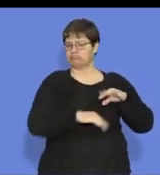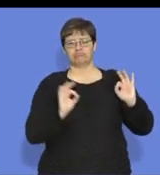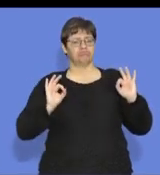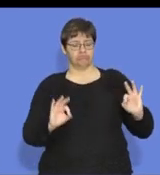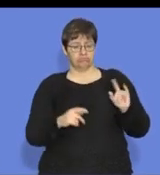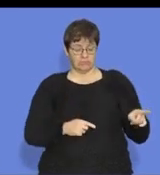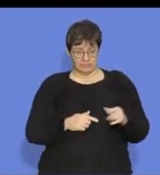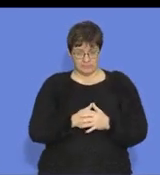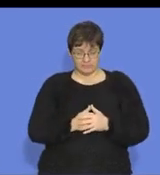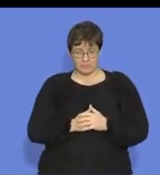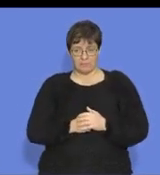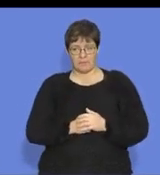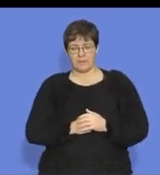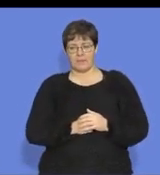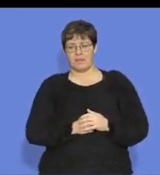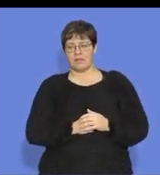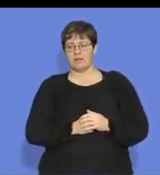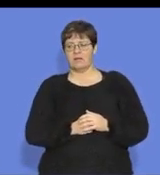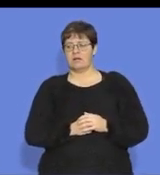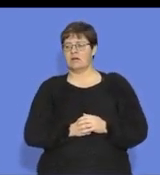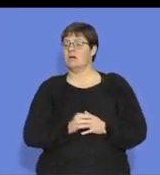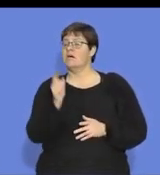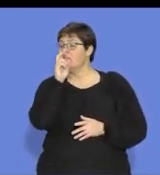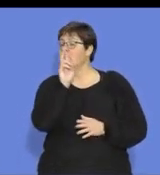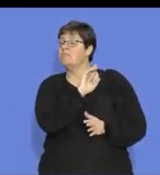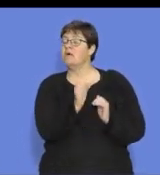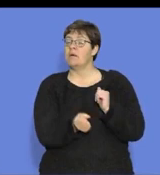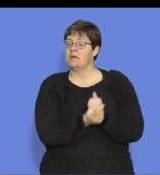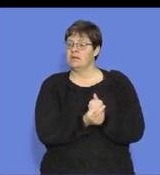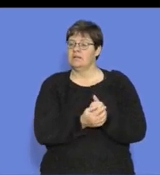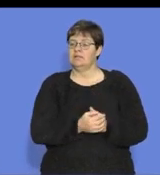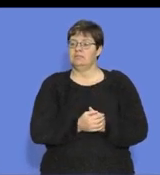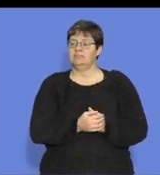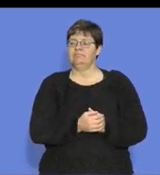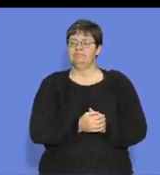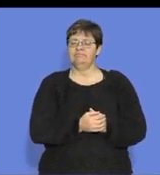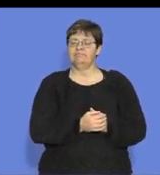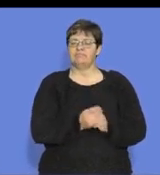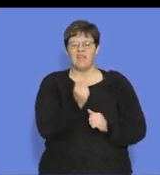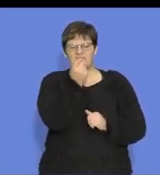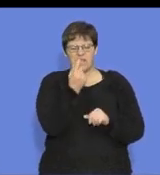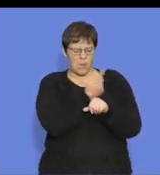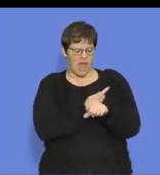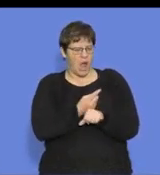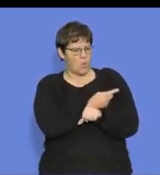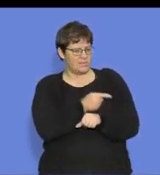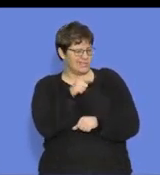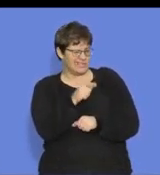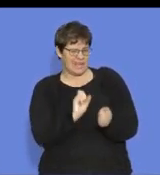Now, let's see what happens after a few